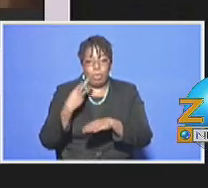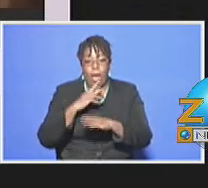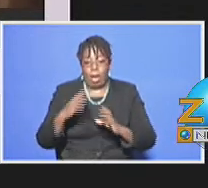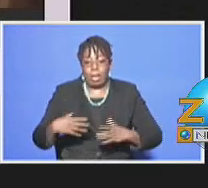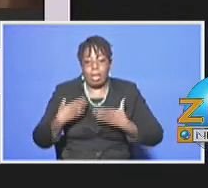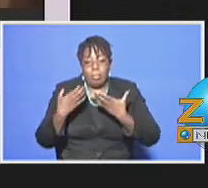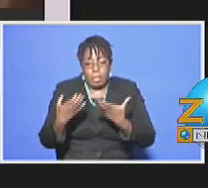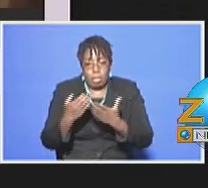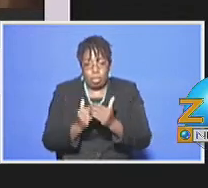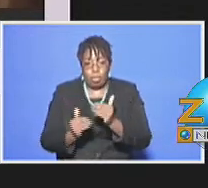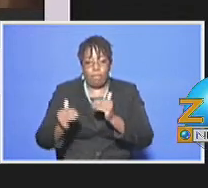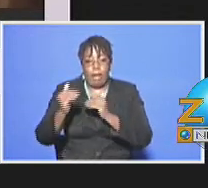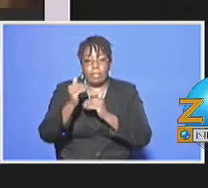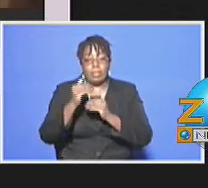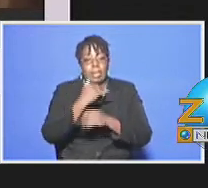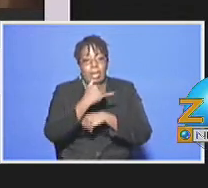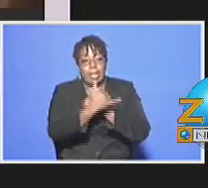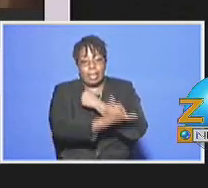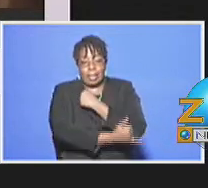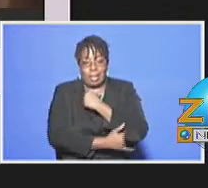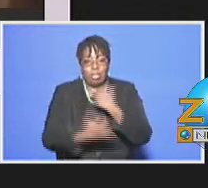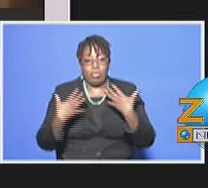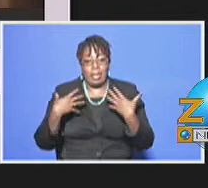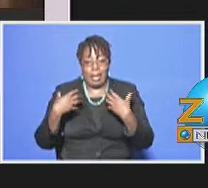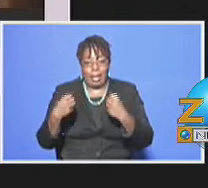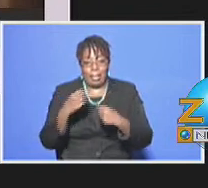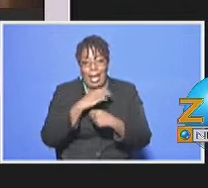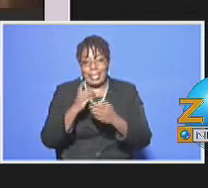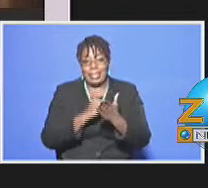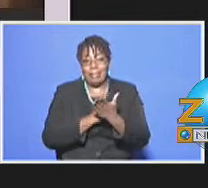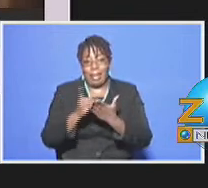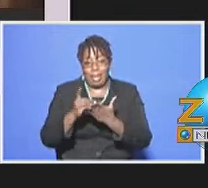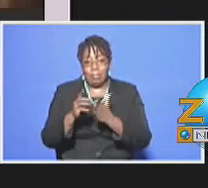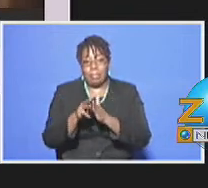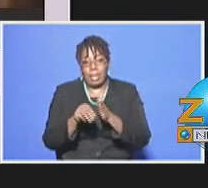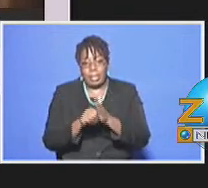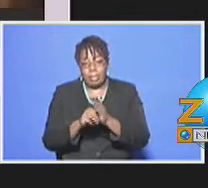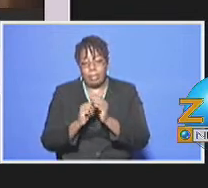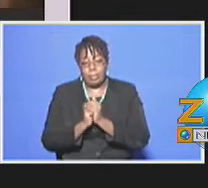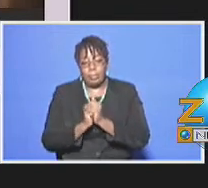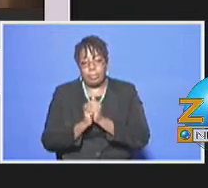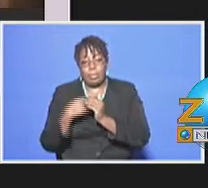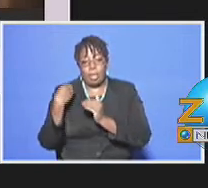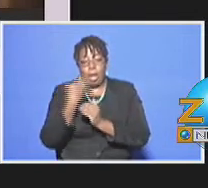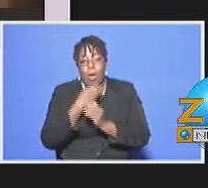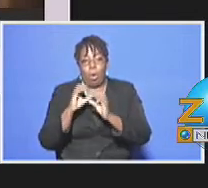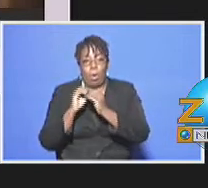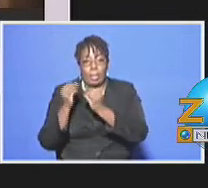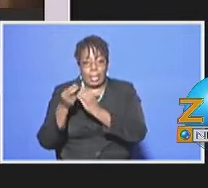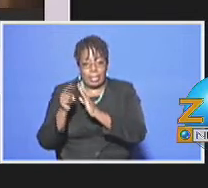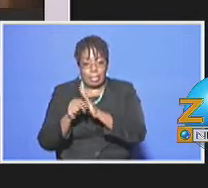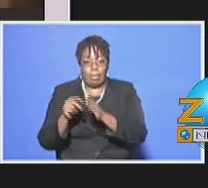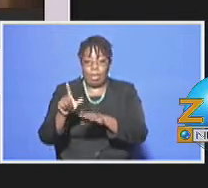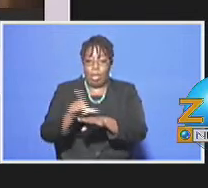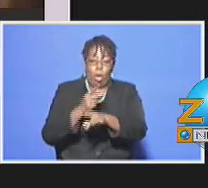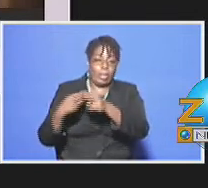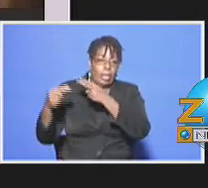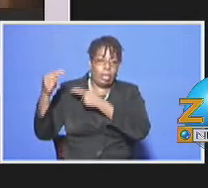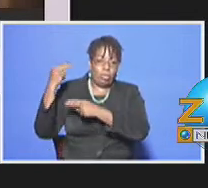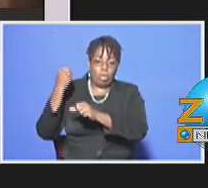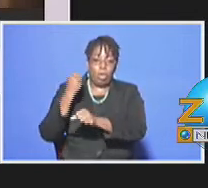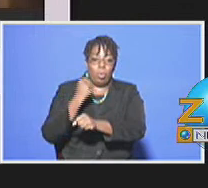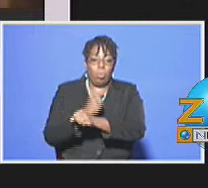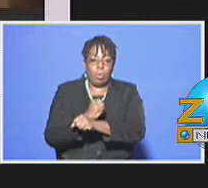to advance the country's health and development. Our organization has a long history of working